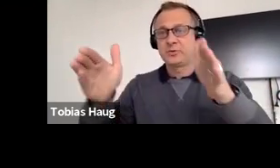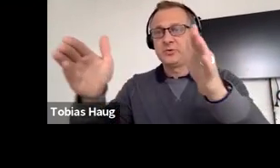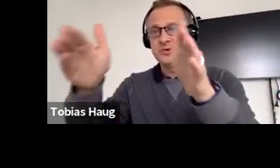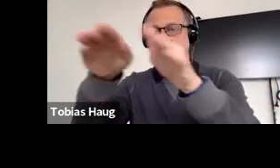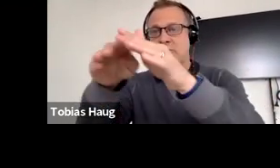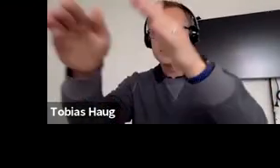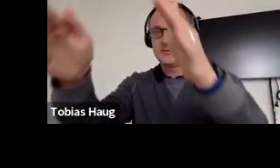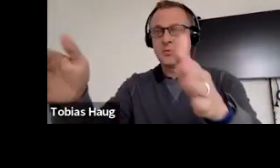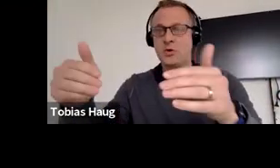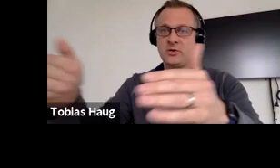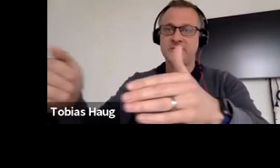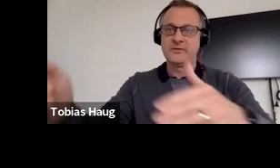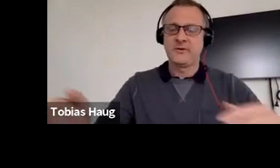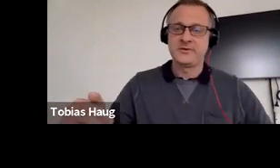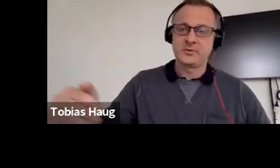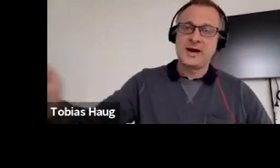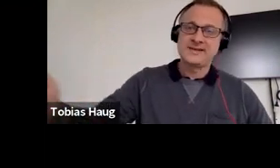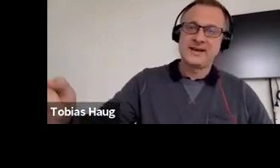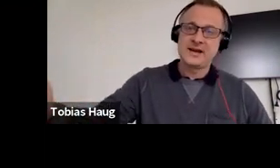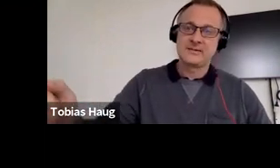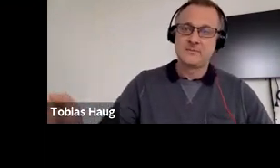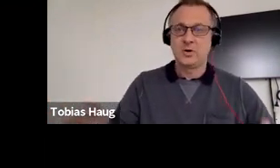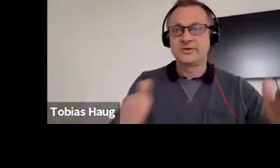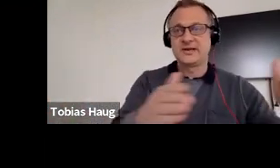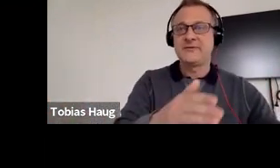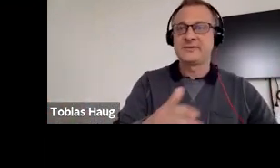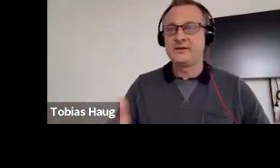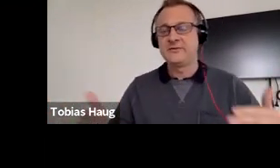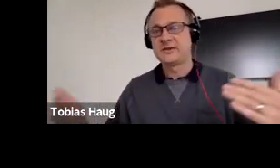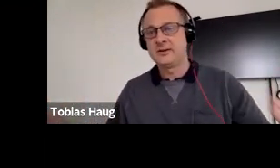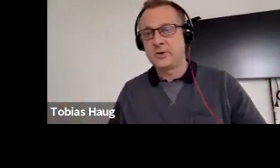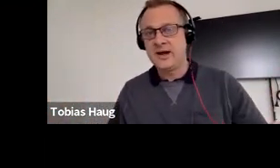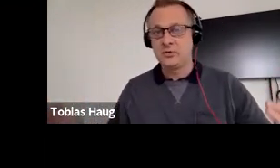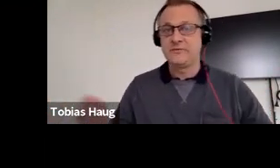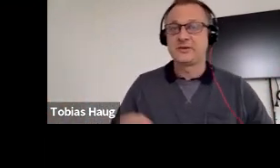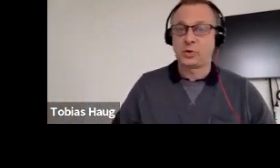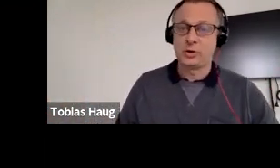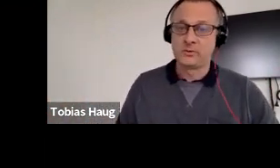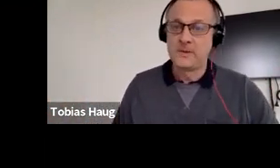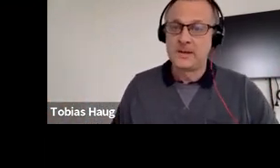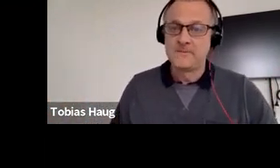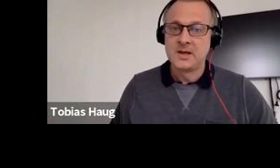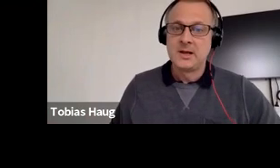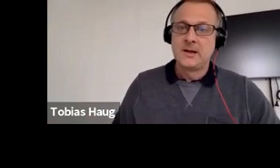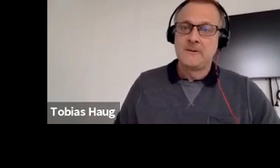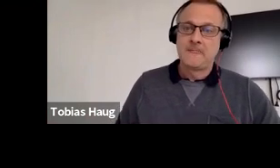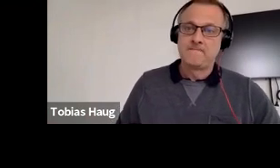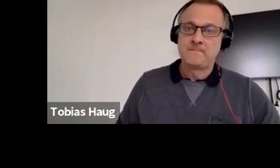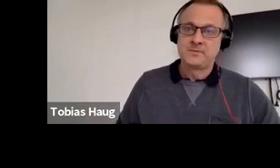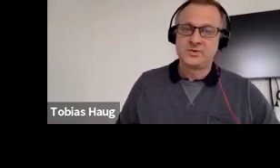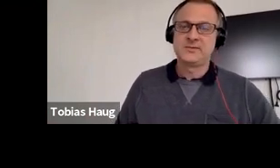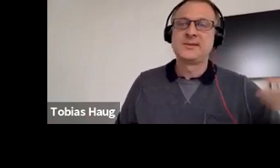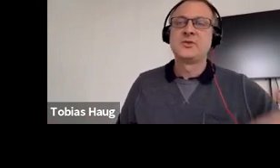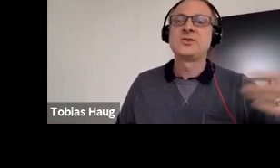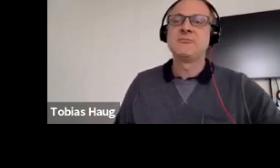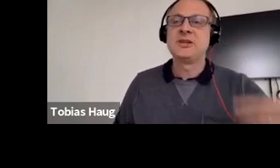you produce house more on the right side or on the left side, if it's still right or if it's wrong?